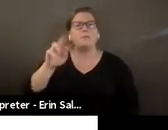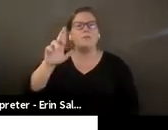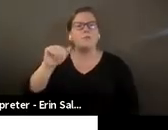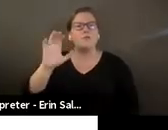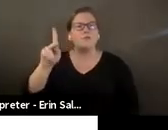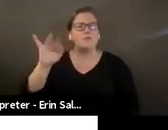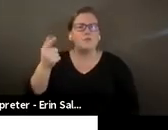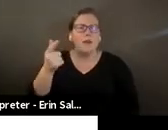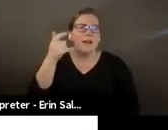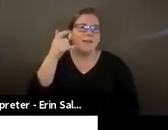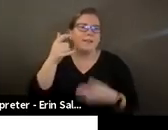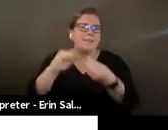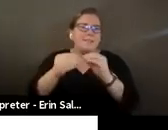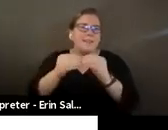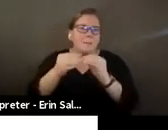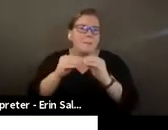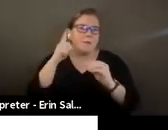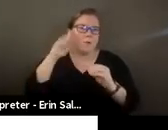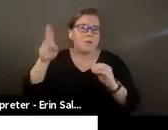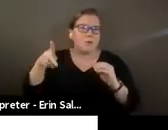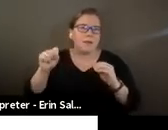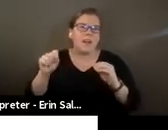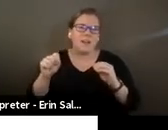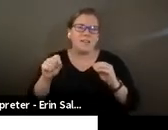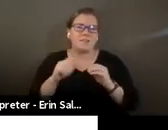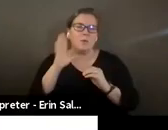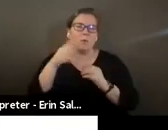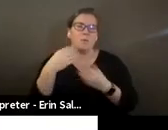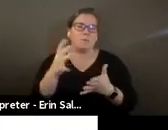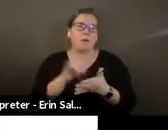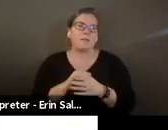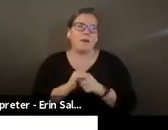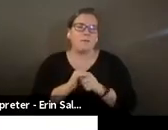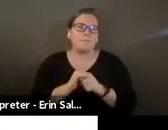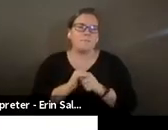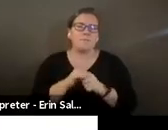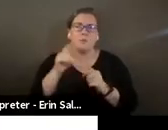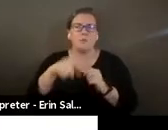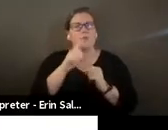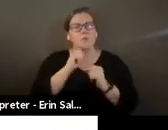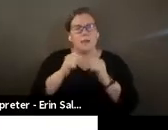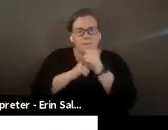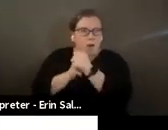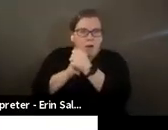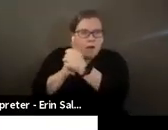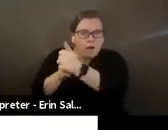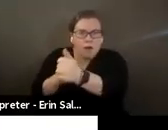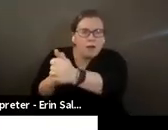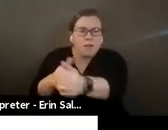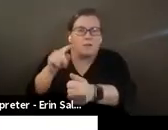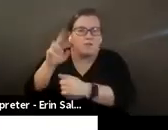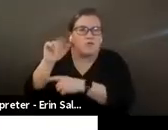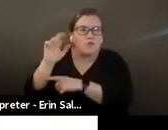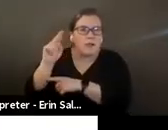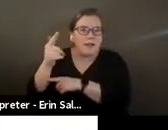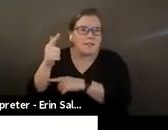as well to the email address listed on the application, so that you can keep up with the tracking information and when someone